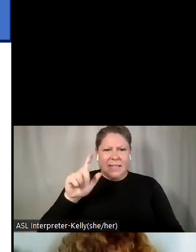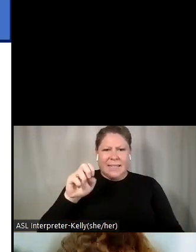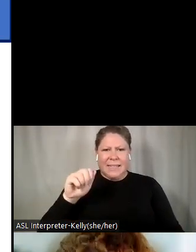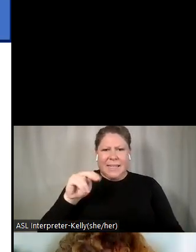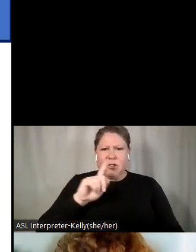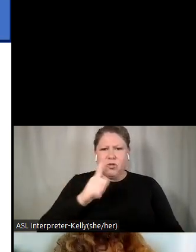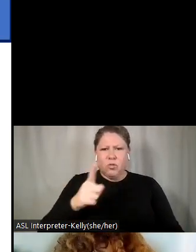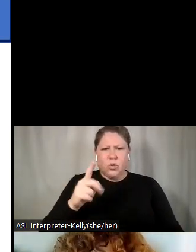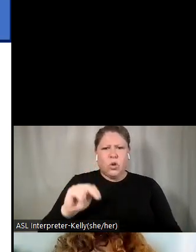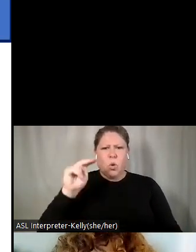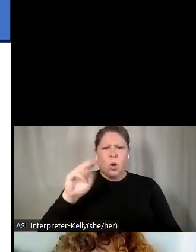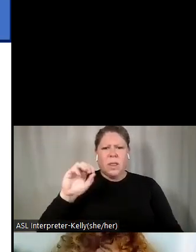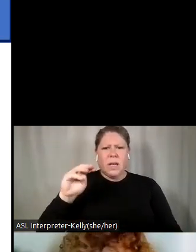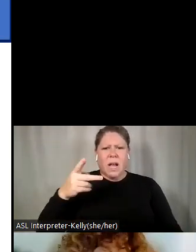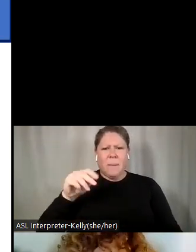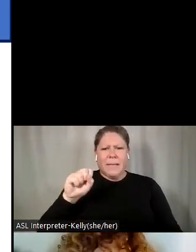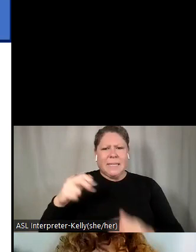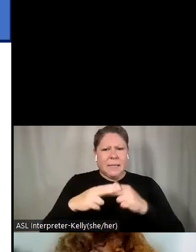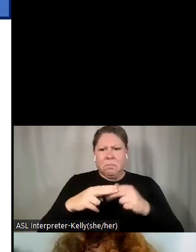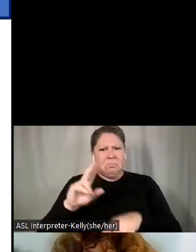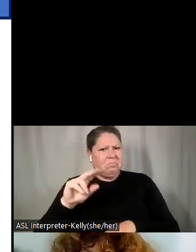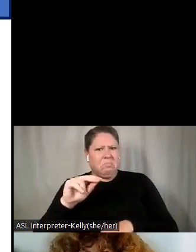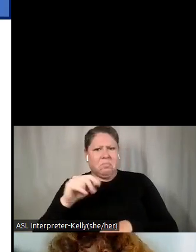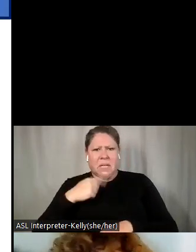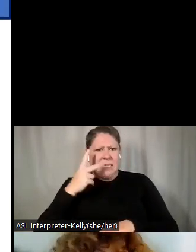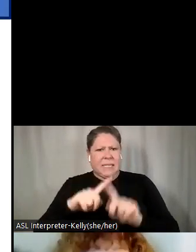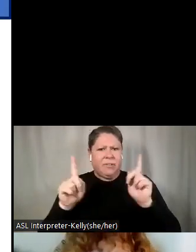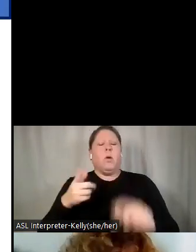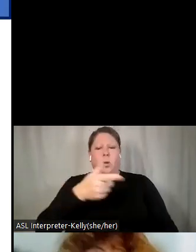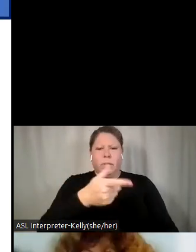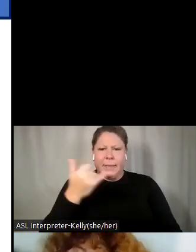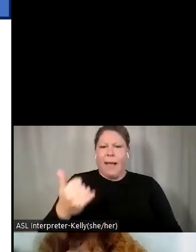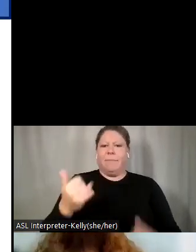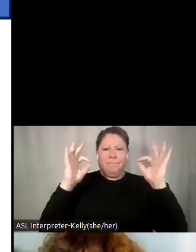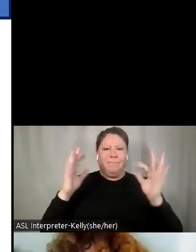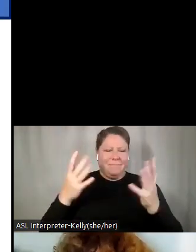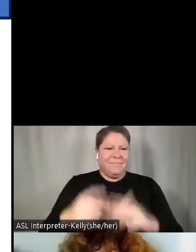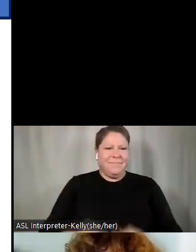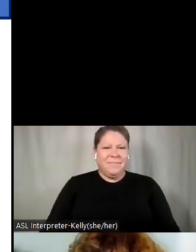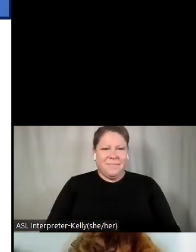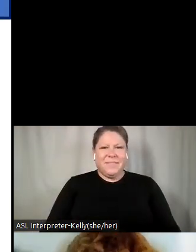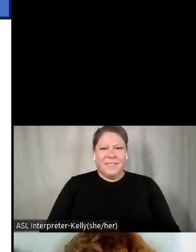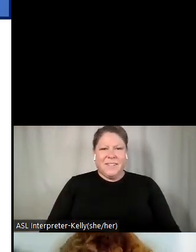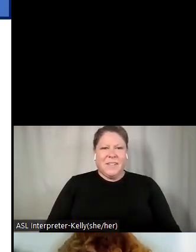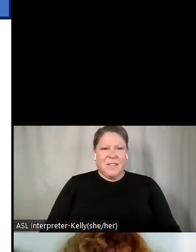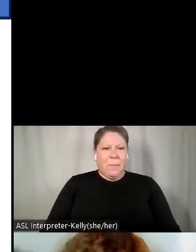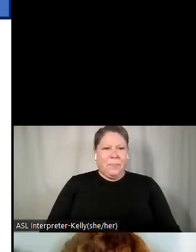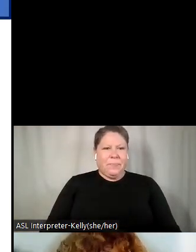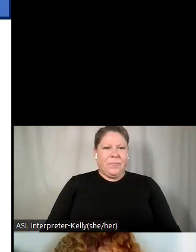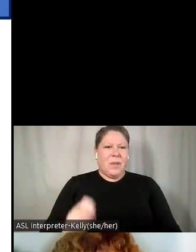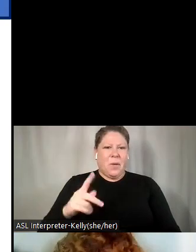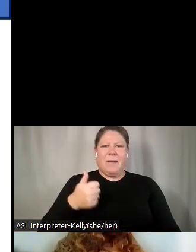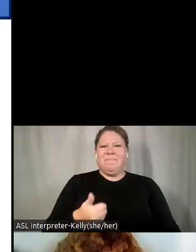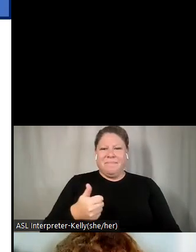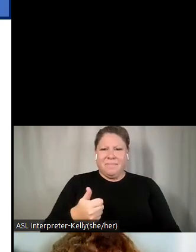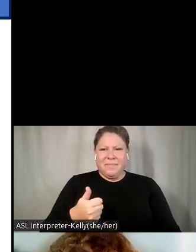Compass slide. Is that the one? I'm not looking at that. Oh. Now I am. Okay, great. I was like, I'd like to.